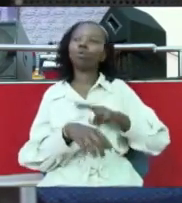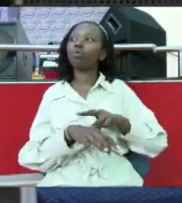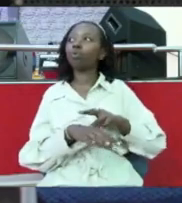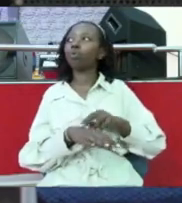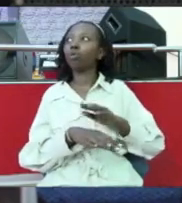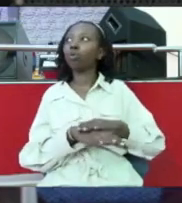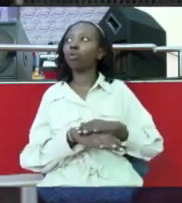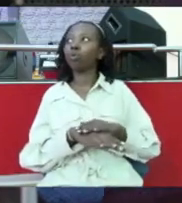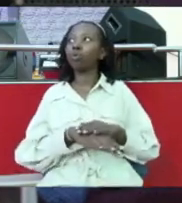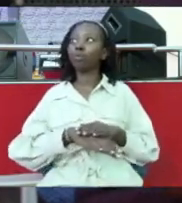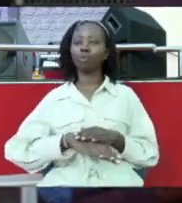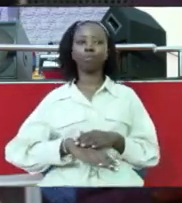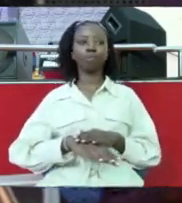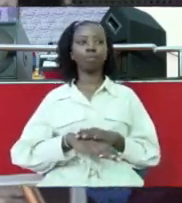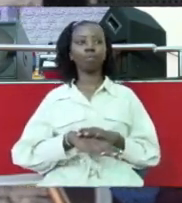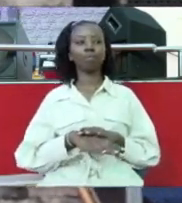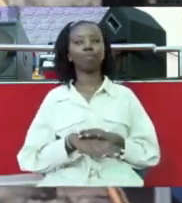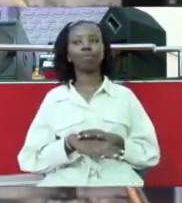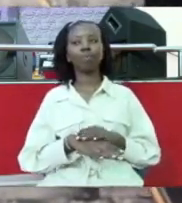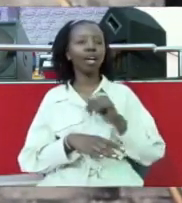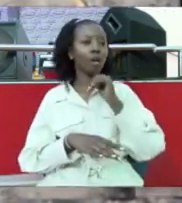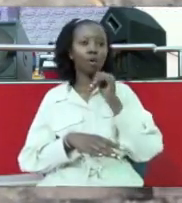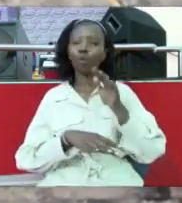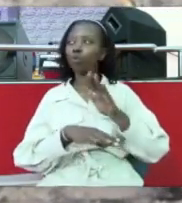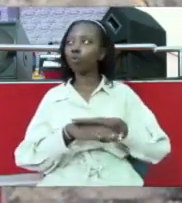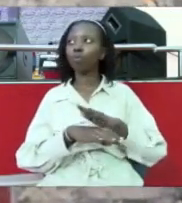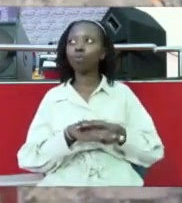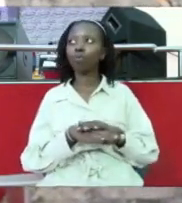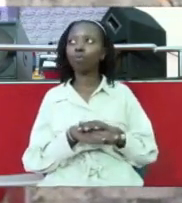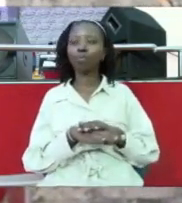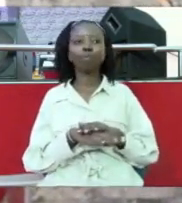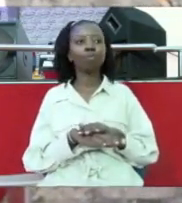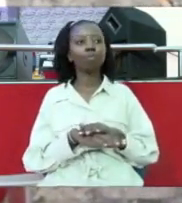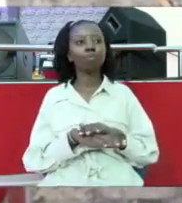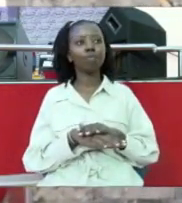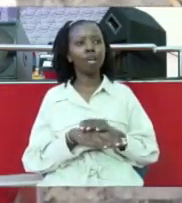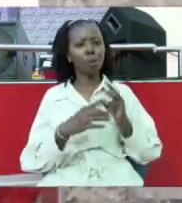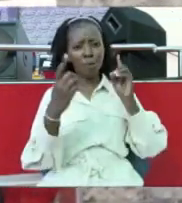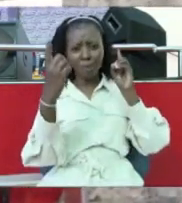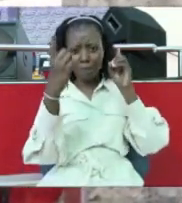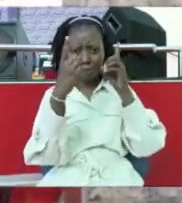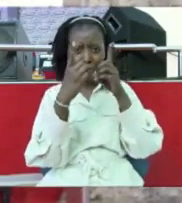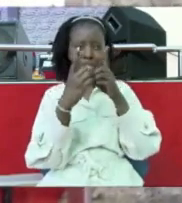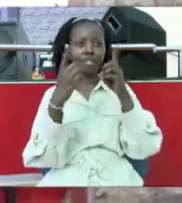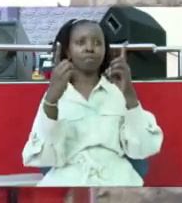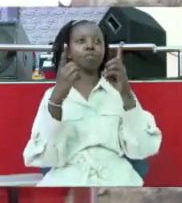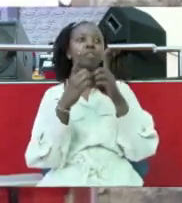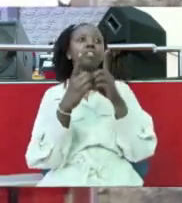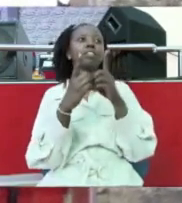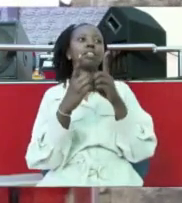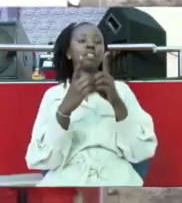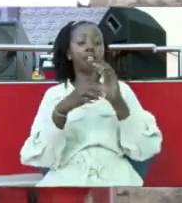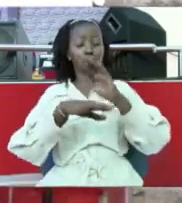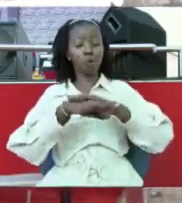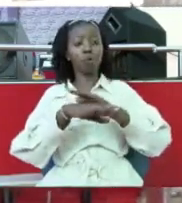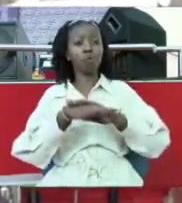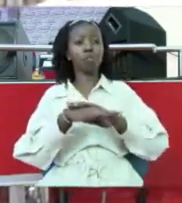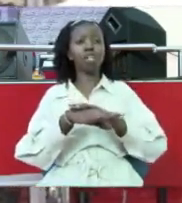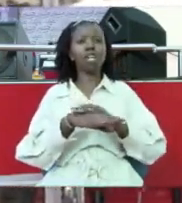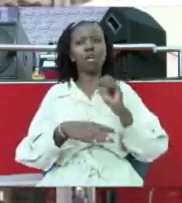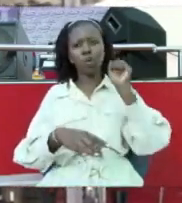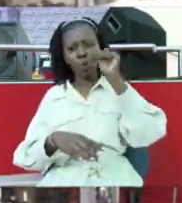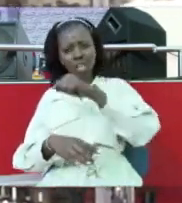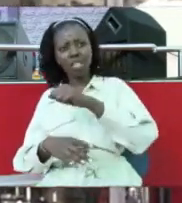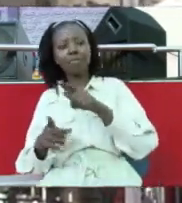nzuri. Reverse hapana mzuri. Tuonane mundu kwa mundu. Let's face each other. That is good. Unanigonga na